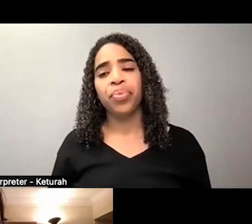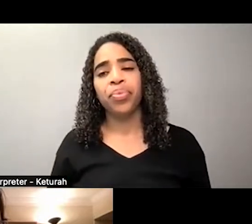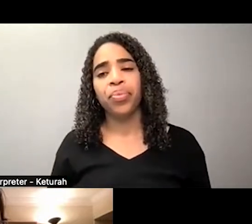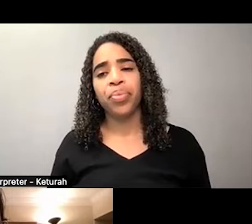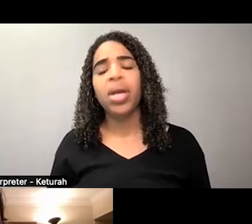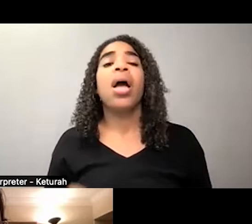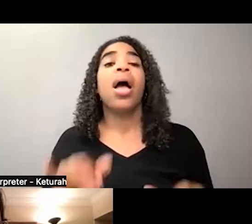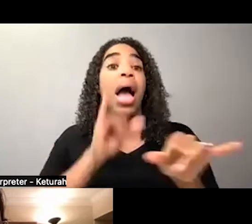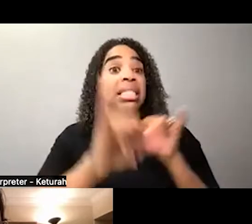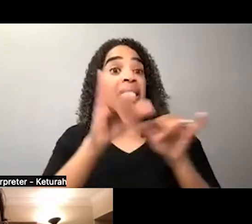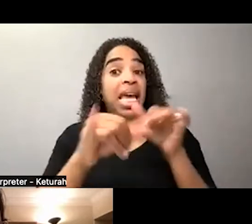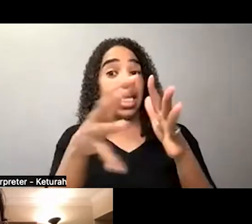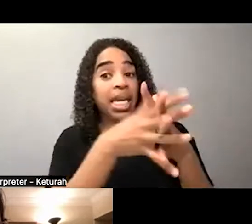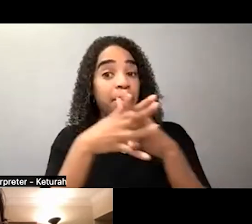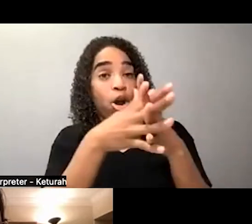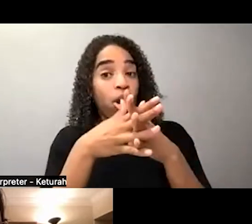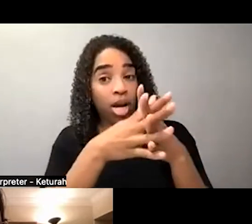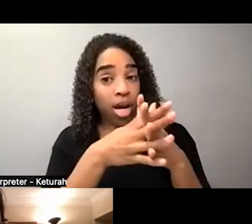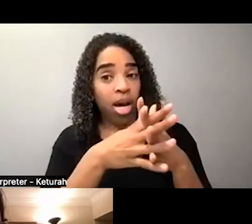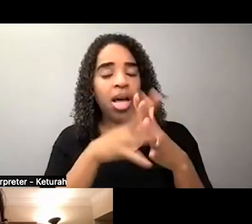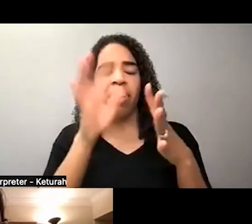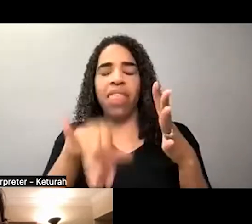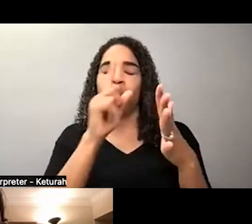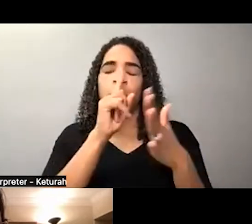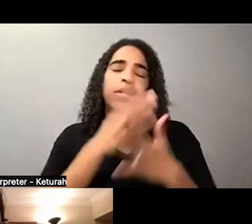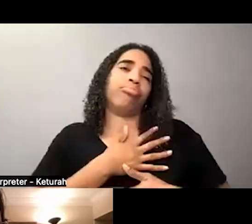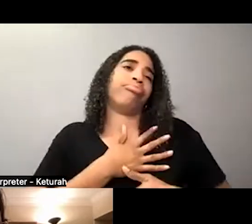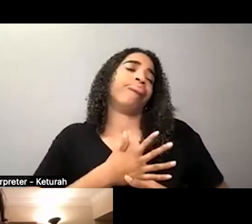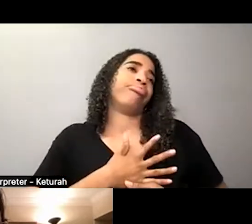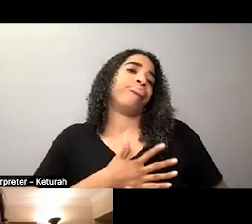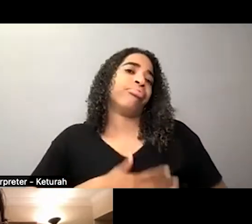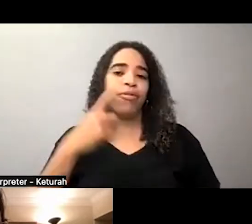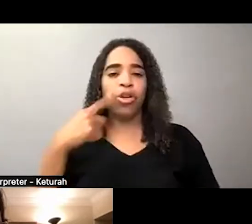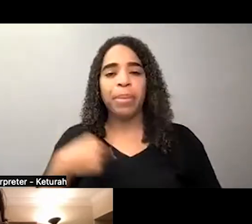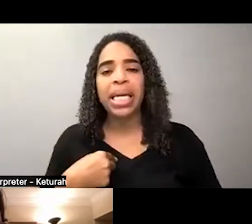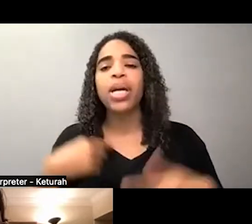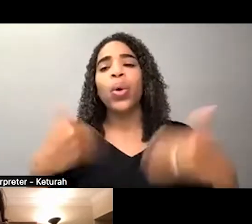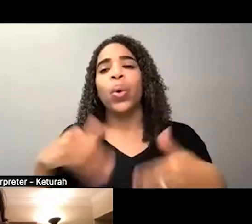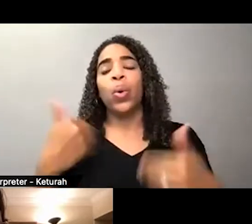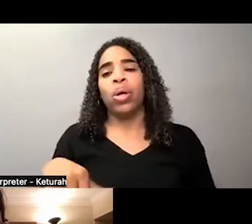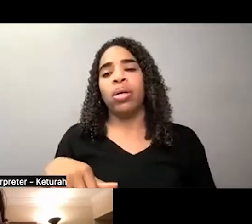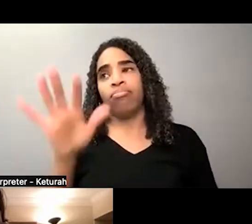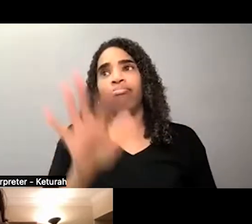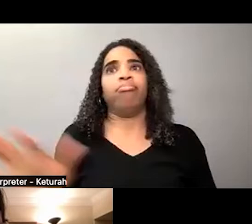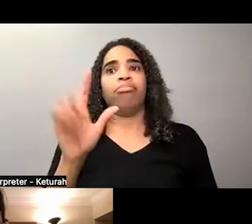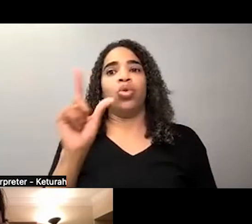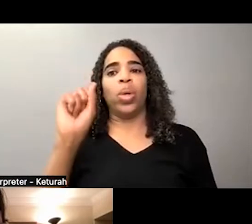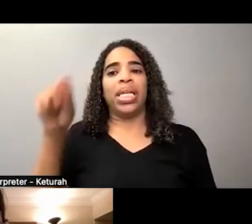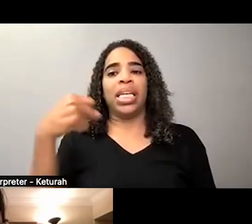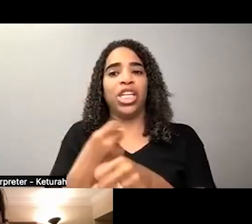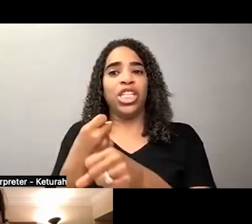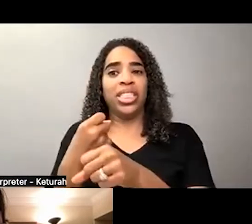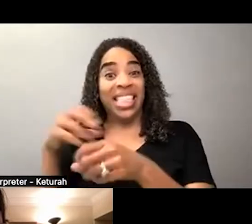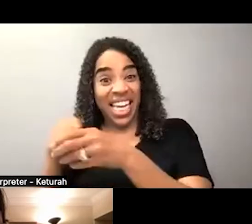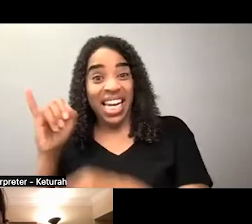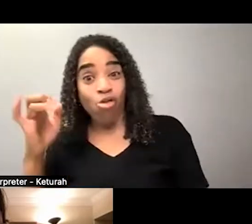in the United States, and that was the darkest time of my filmmaking life. Like all those 20 years, it was easier for